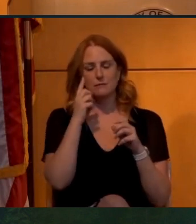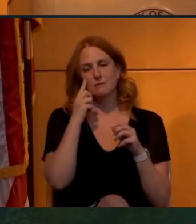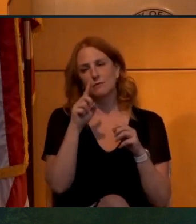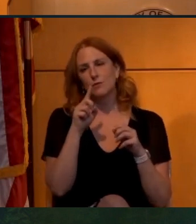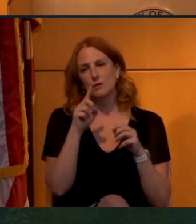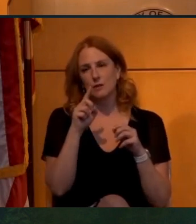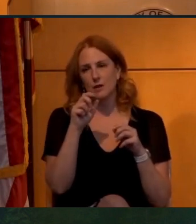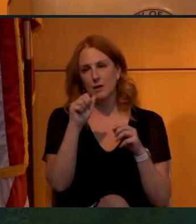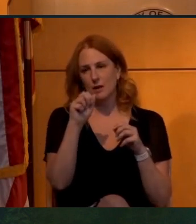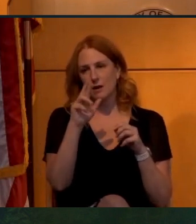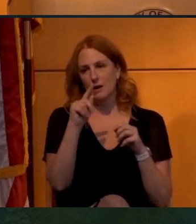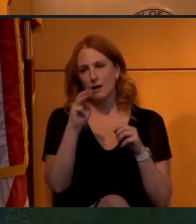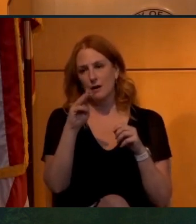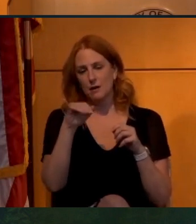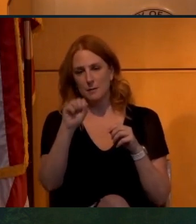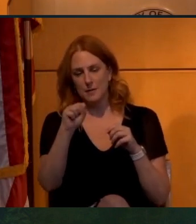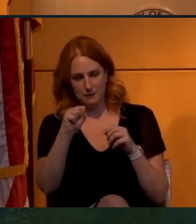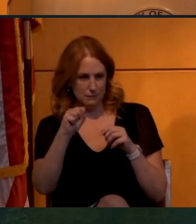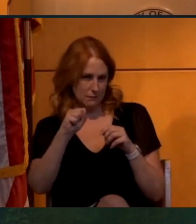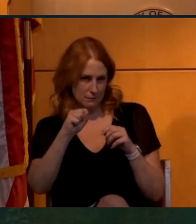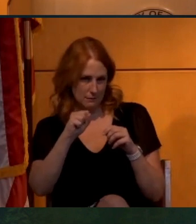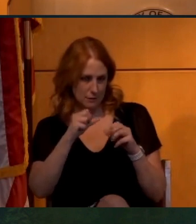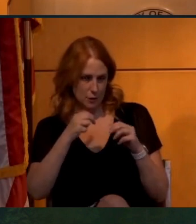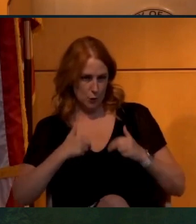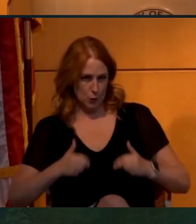the Artemis crewed missions.